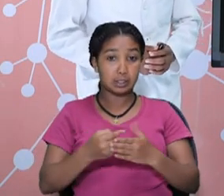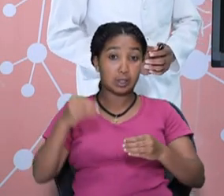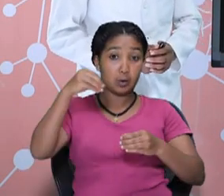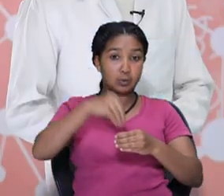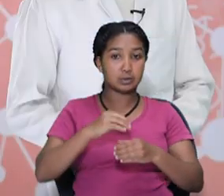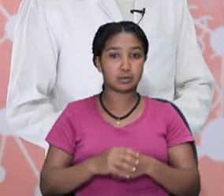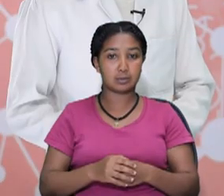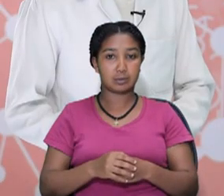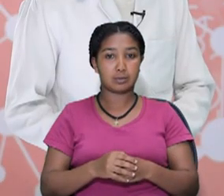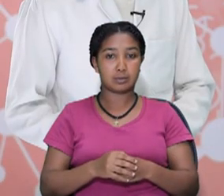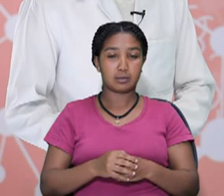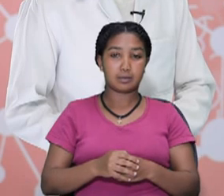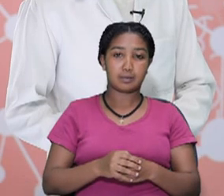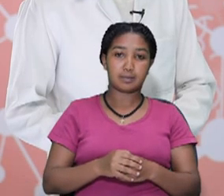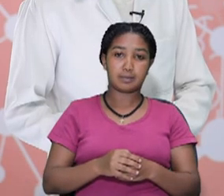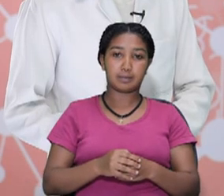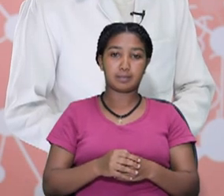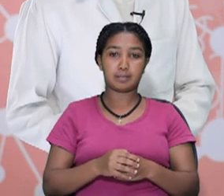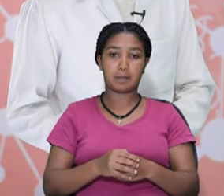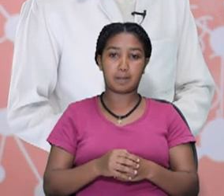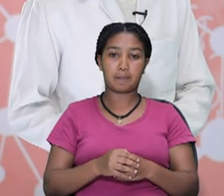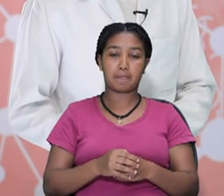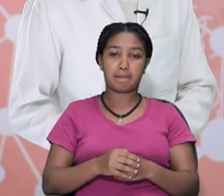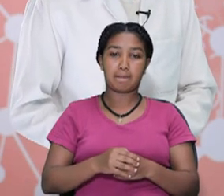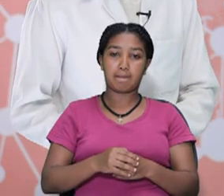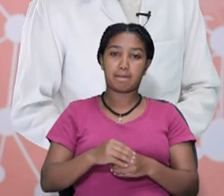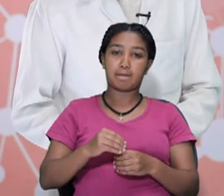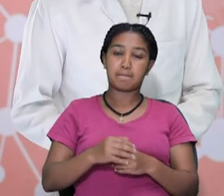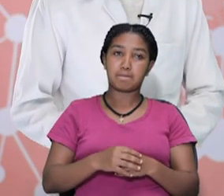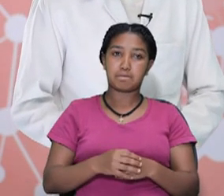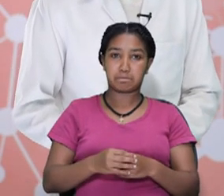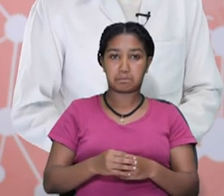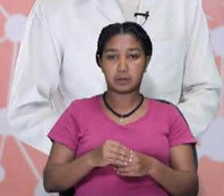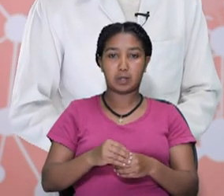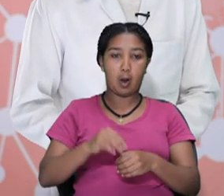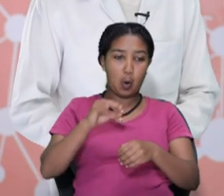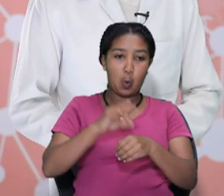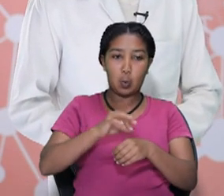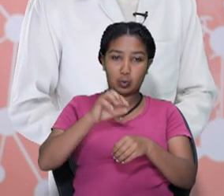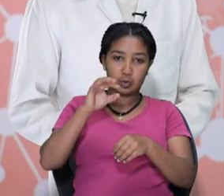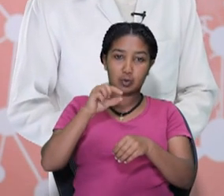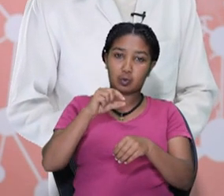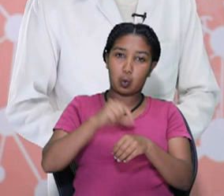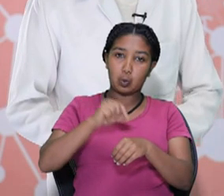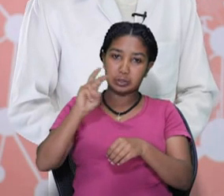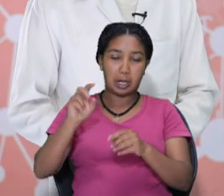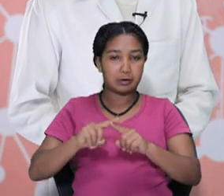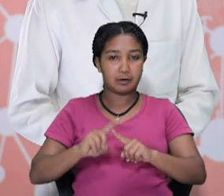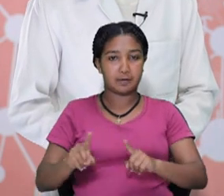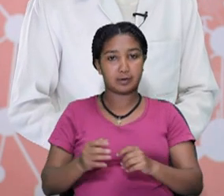includes phyllias, bugs, and the ticks. This is most common in the